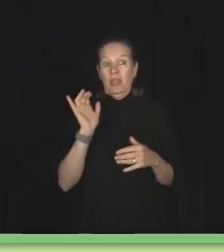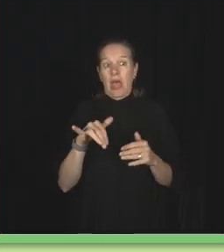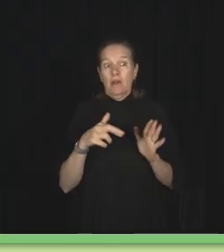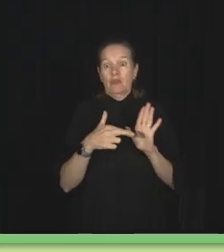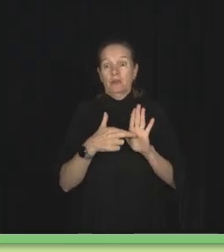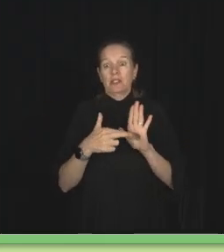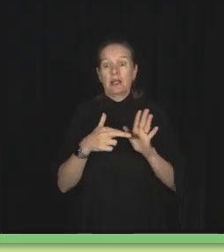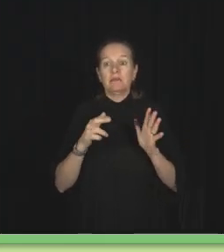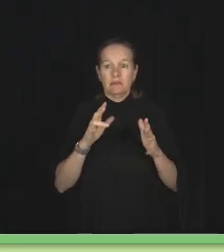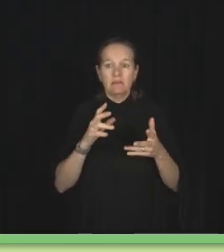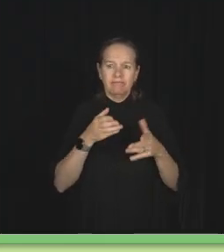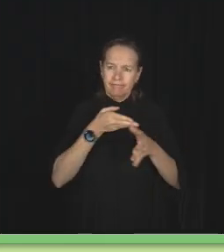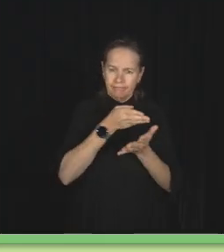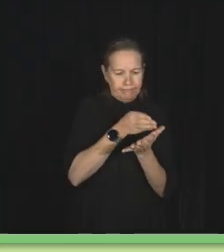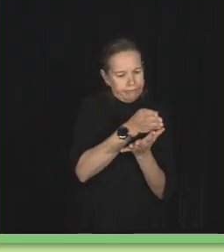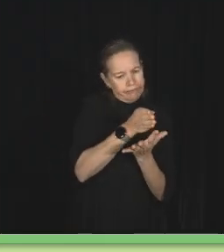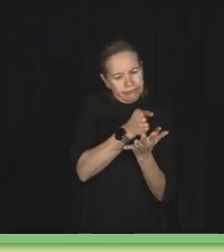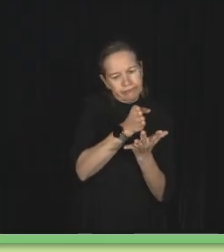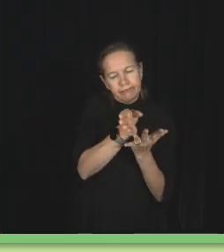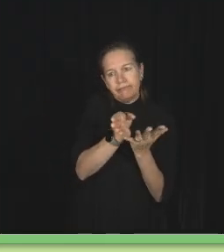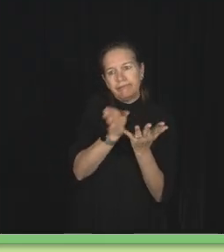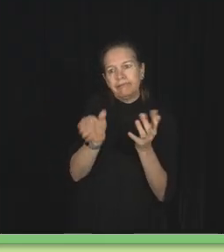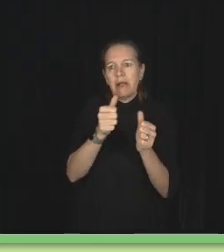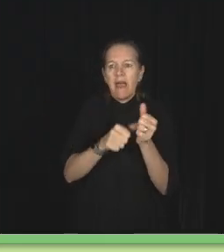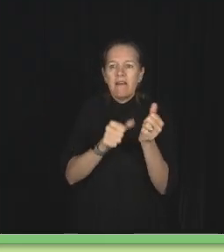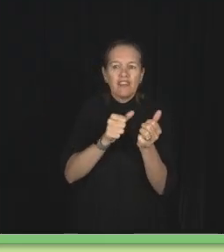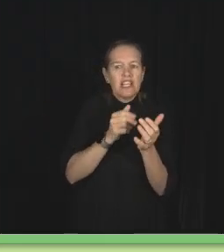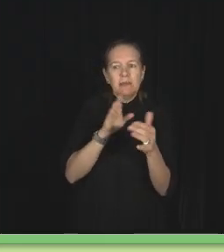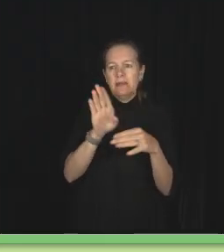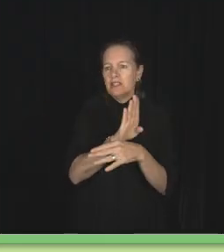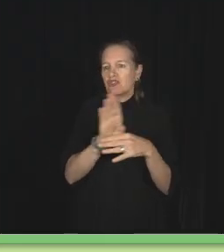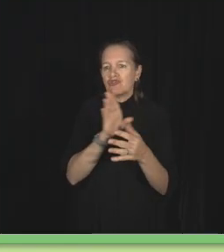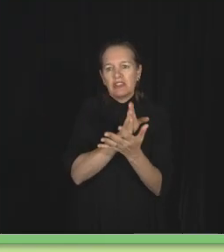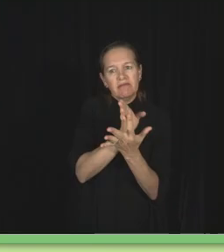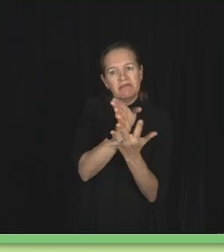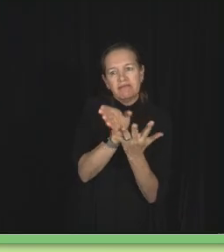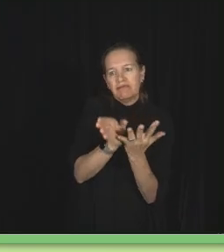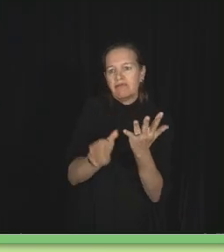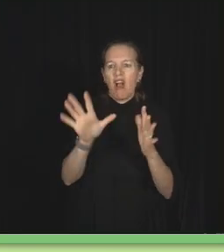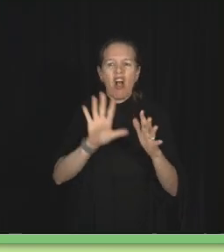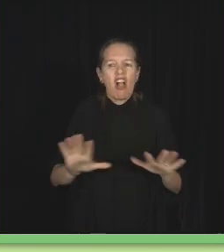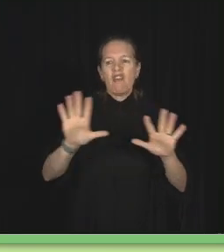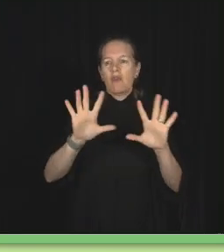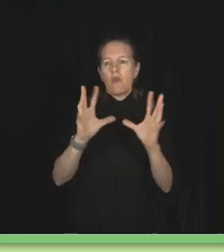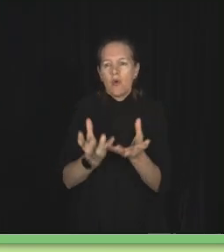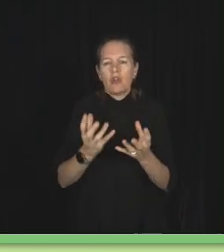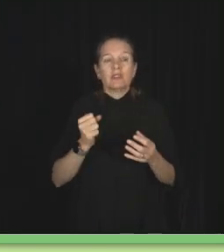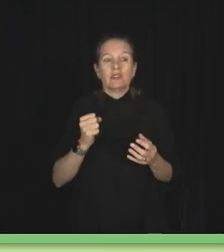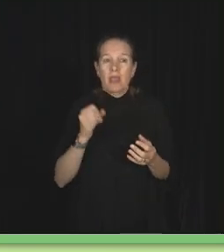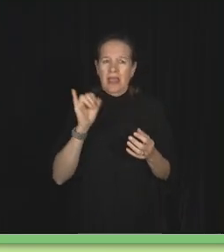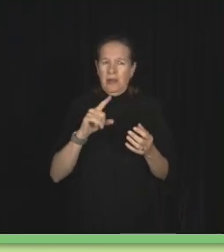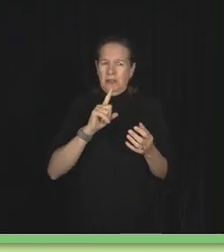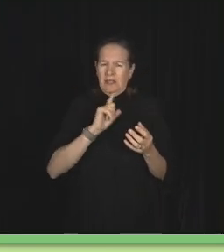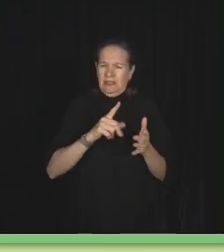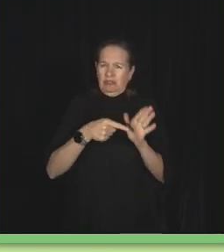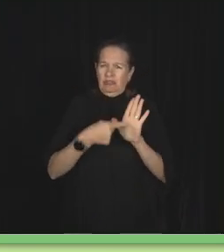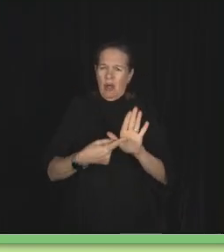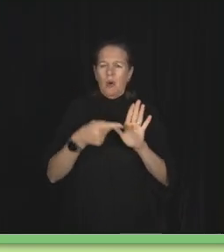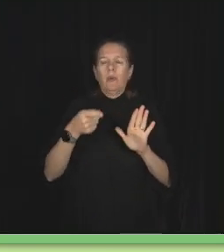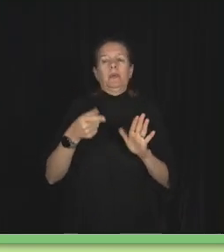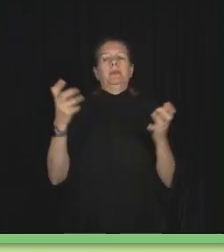every industry in every geography of the world. And that, I think, is an amazing testament to the reach of the work